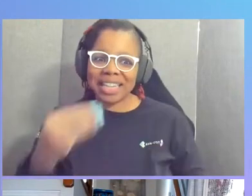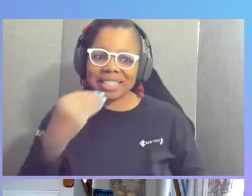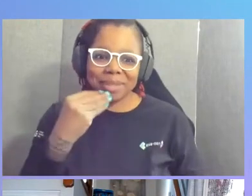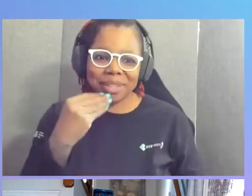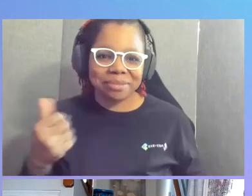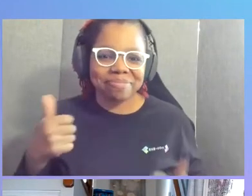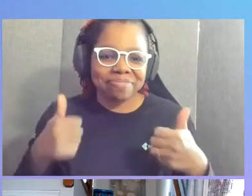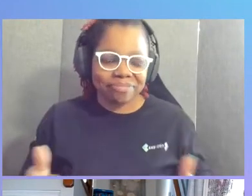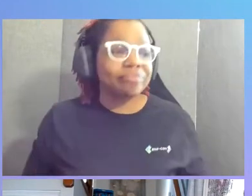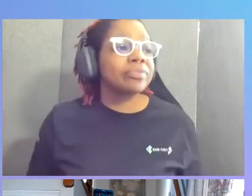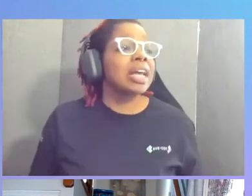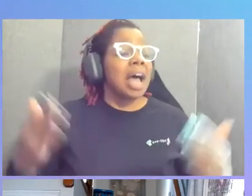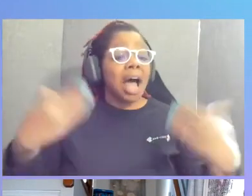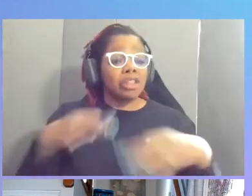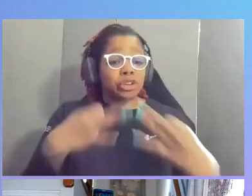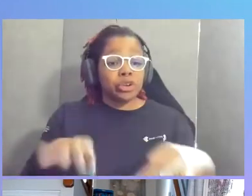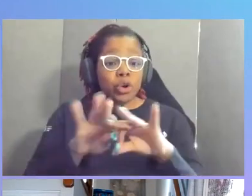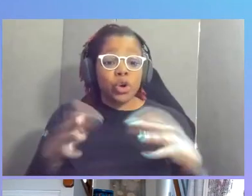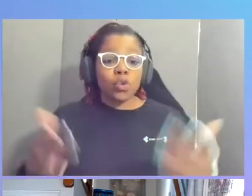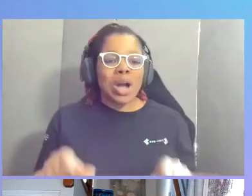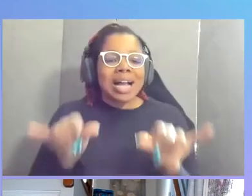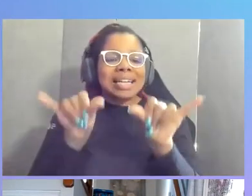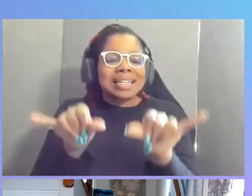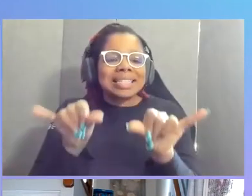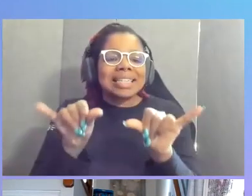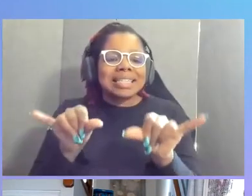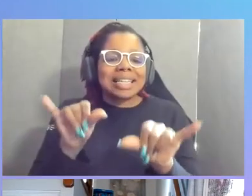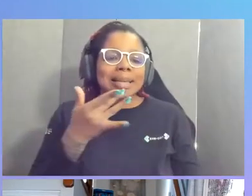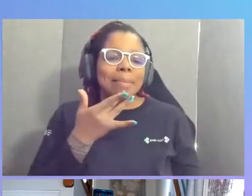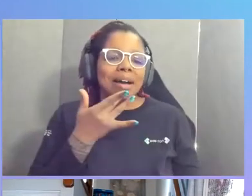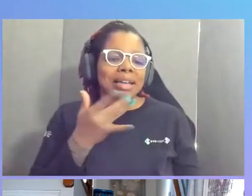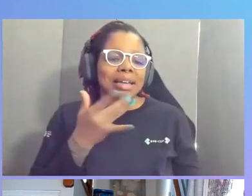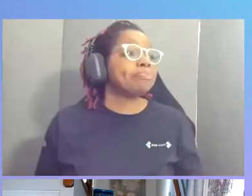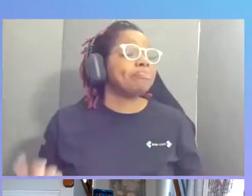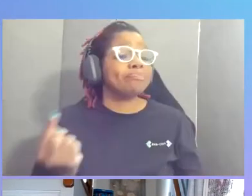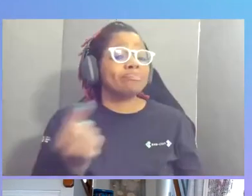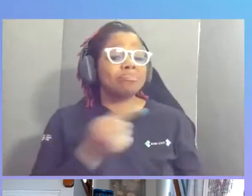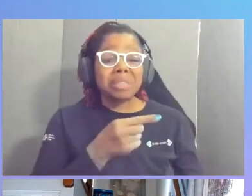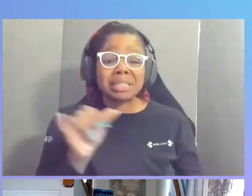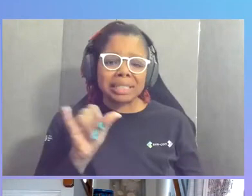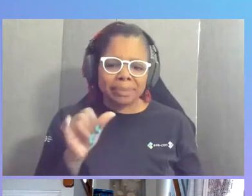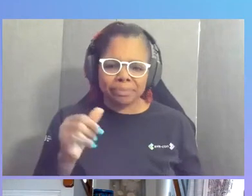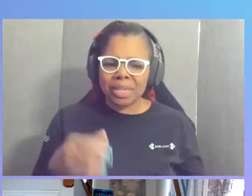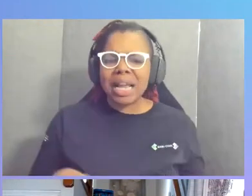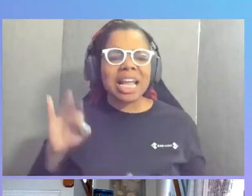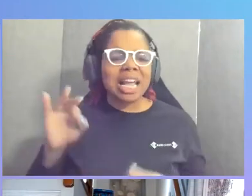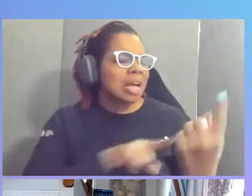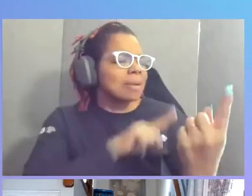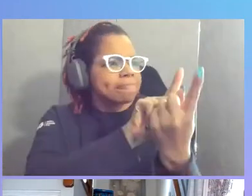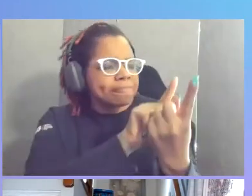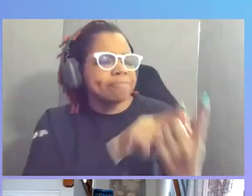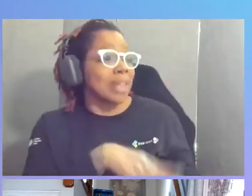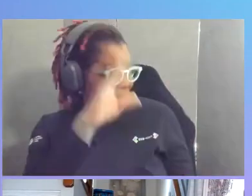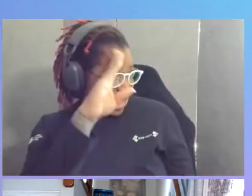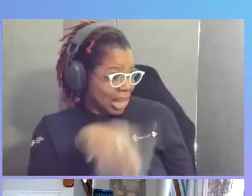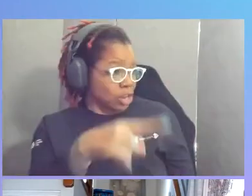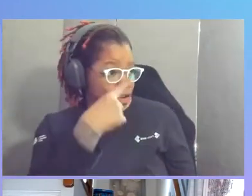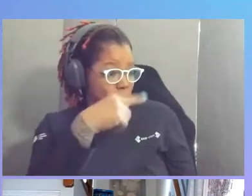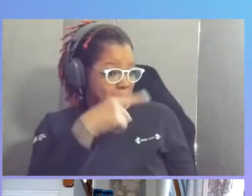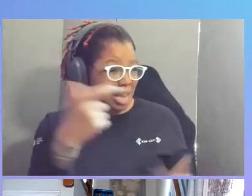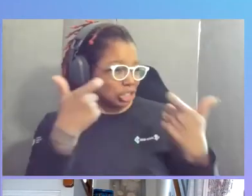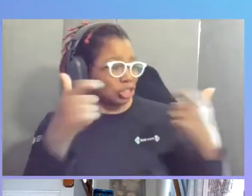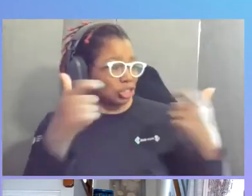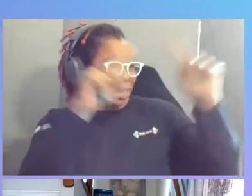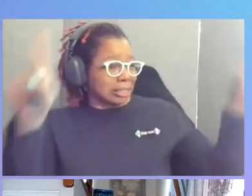Another key factor here is something called consistency bias. And it's basically like this. If I went up to you and I said, hey, can I put this giant sign